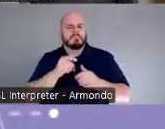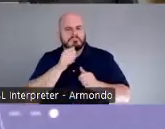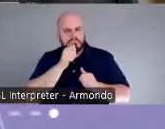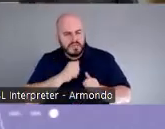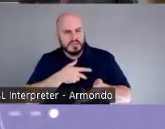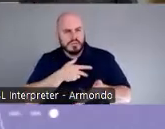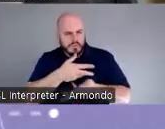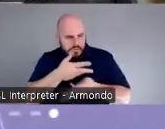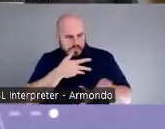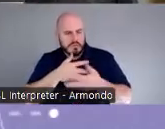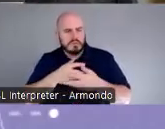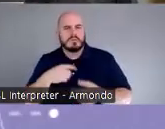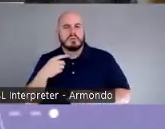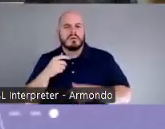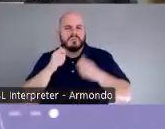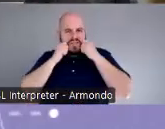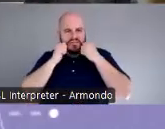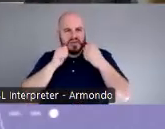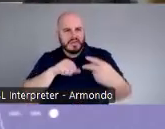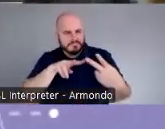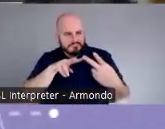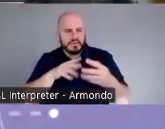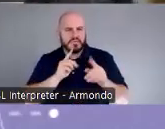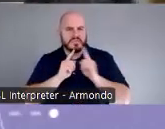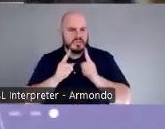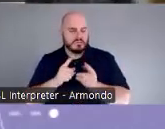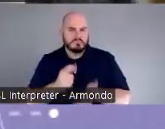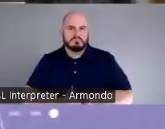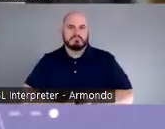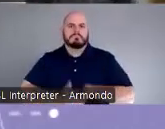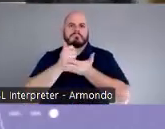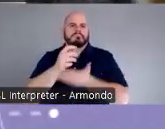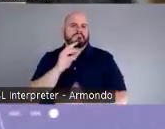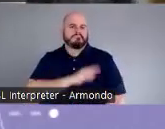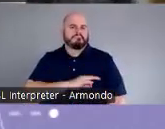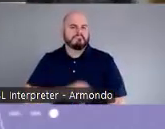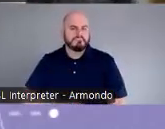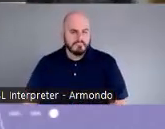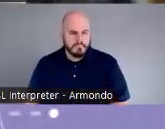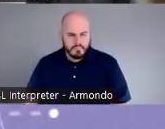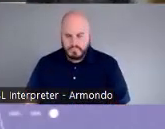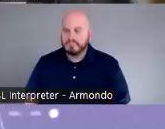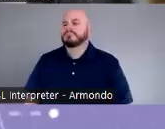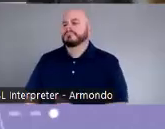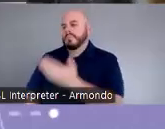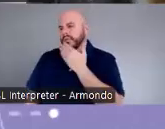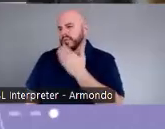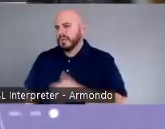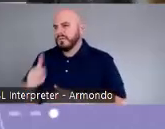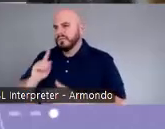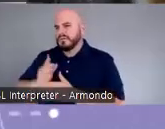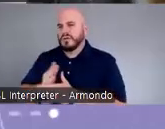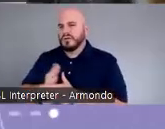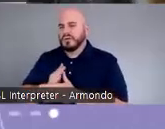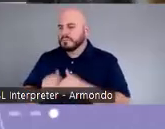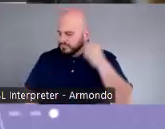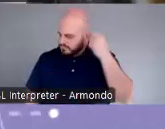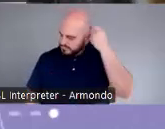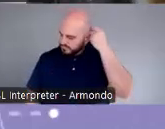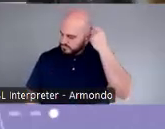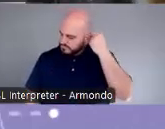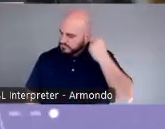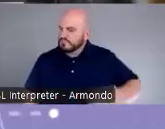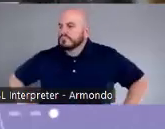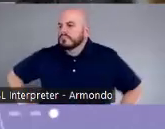to face conversation has always been very helpful. Thank you for sharing. Has there ever been a time